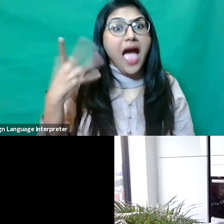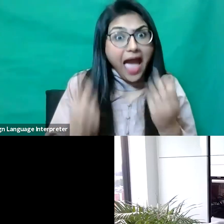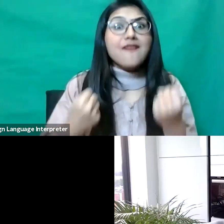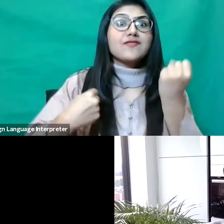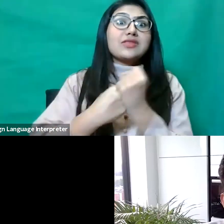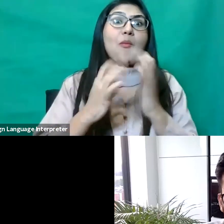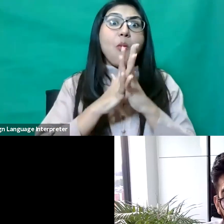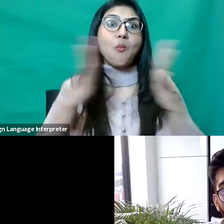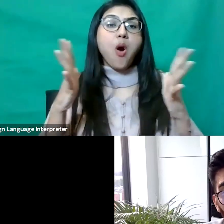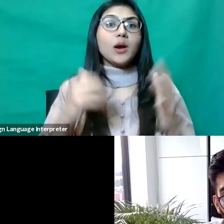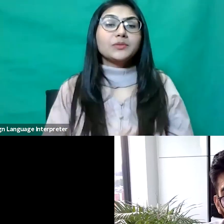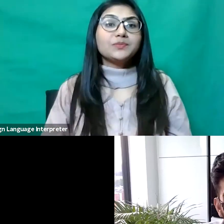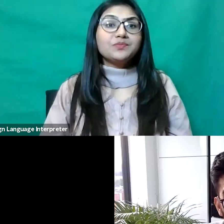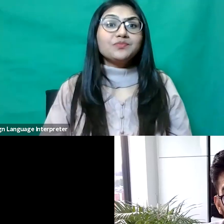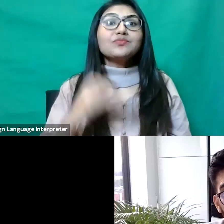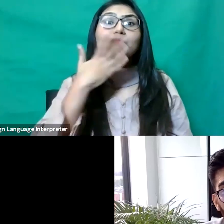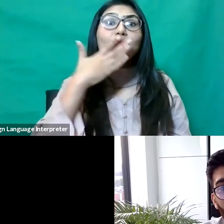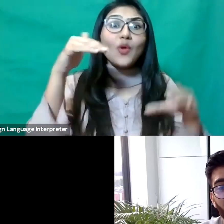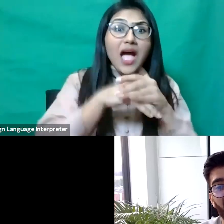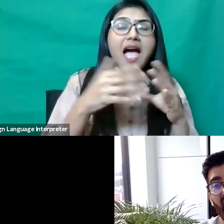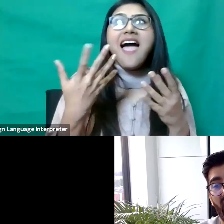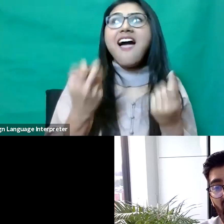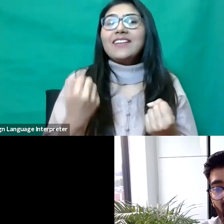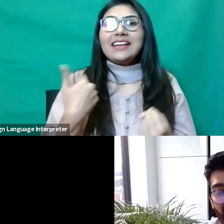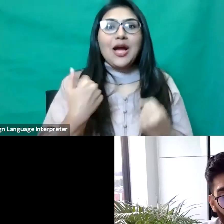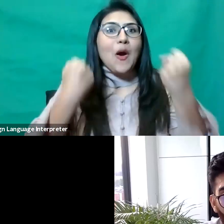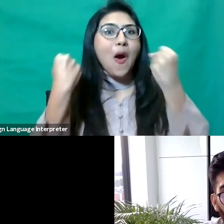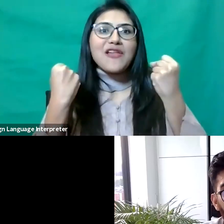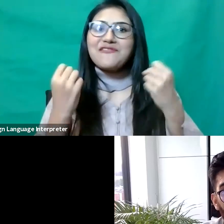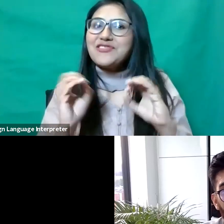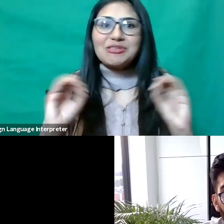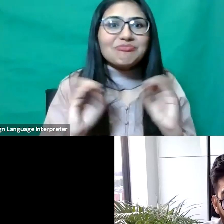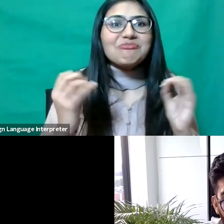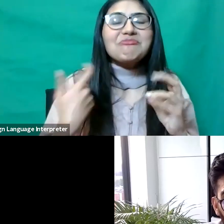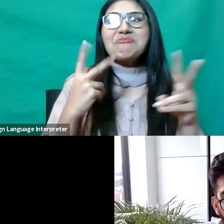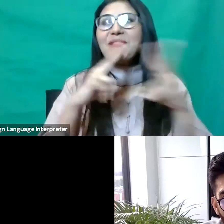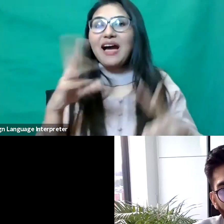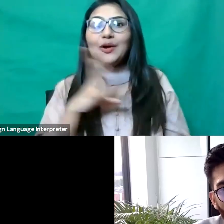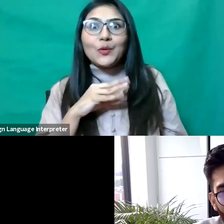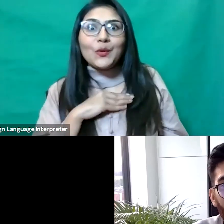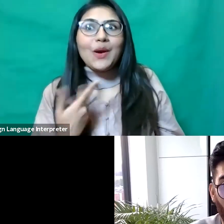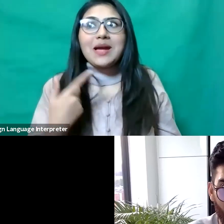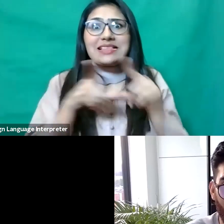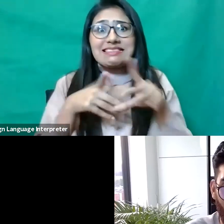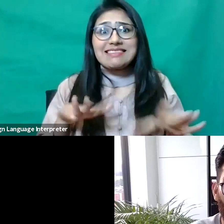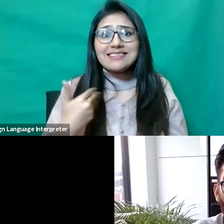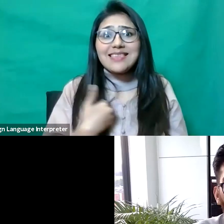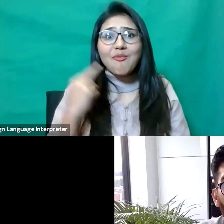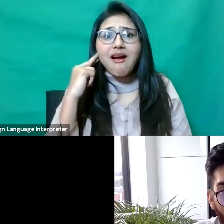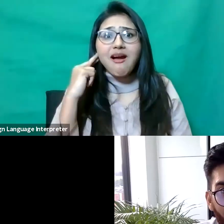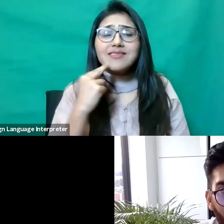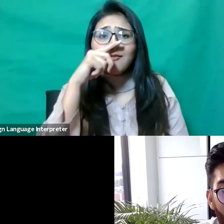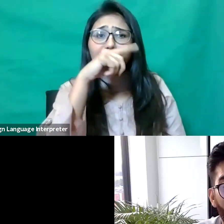but when I was in school, I had lack of confidence. I had lack of confidence because of my disability and because obviously I